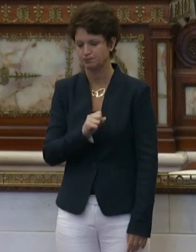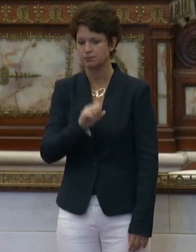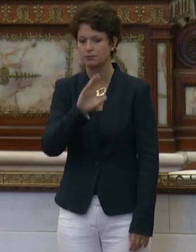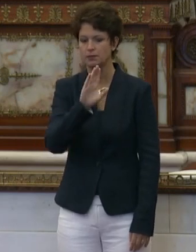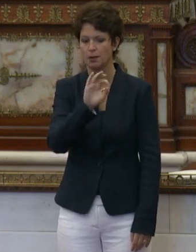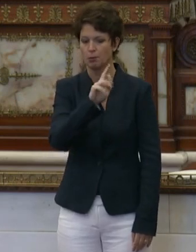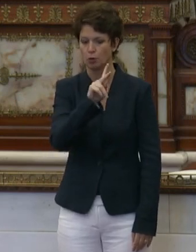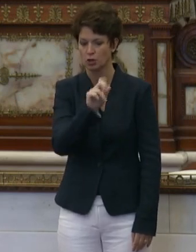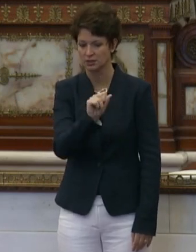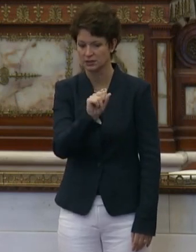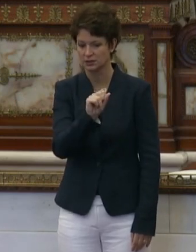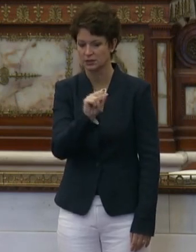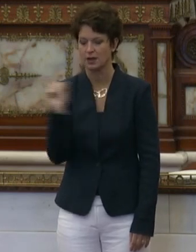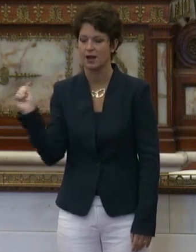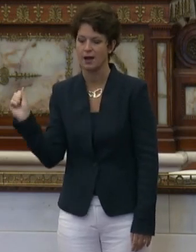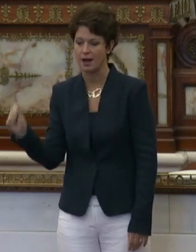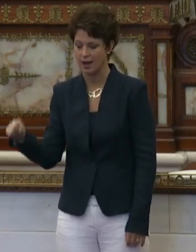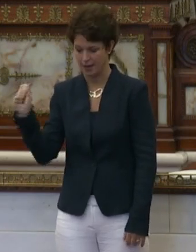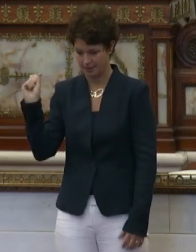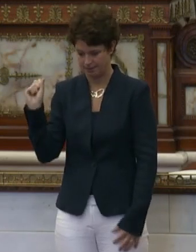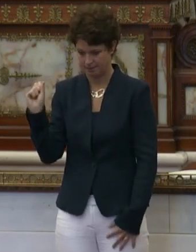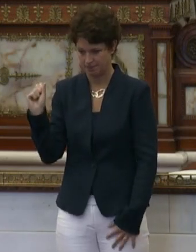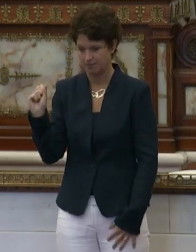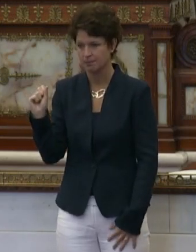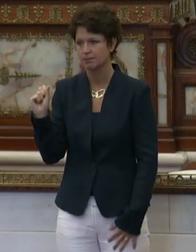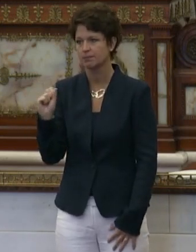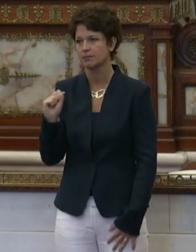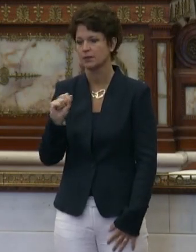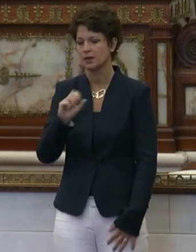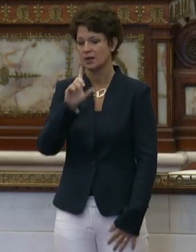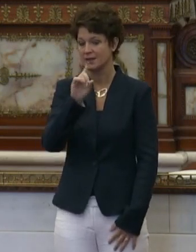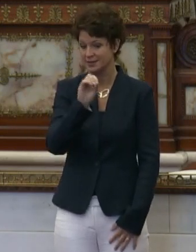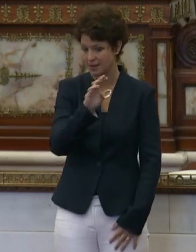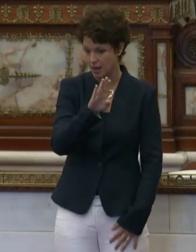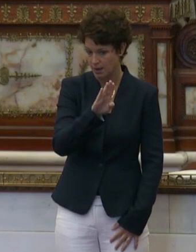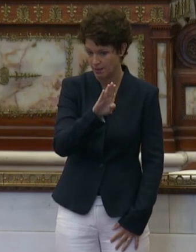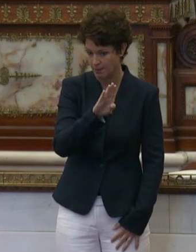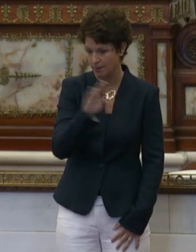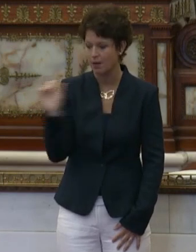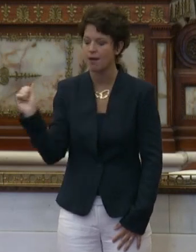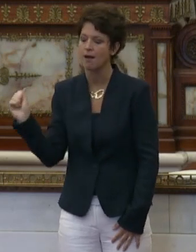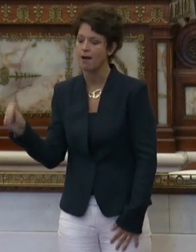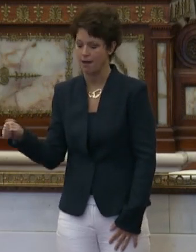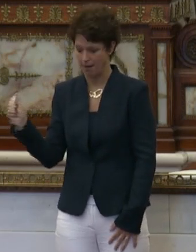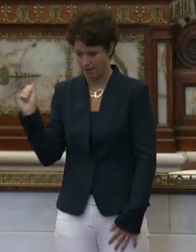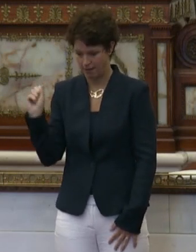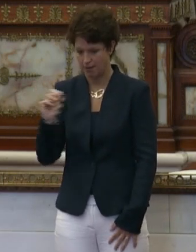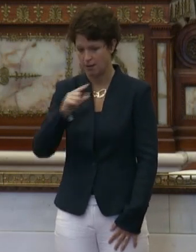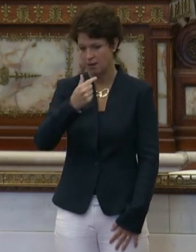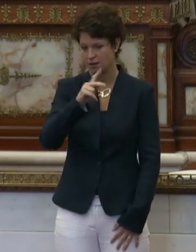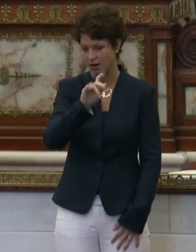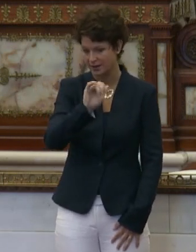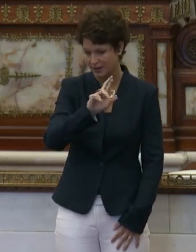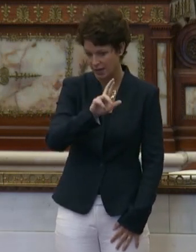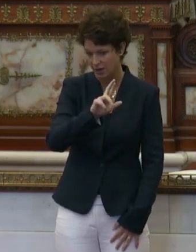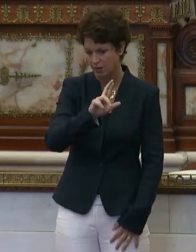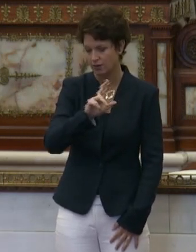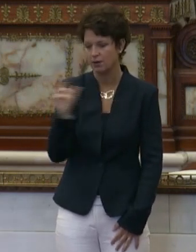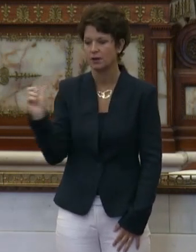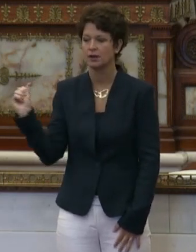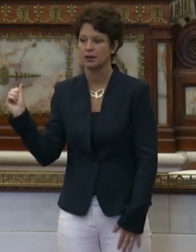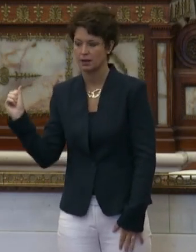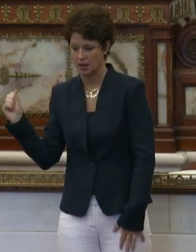Aye. Councilwoman Brooks. Aye. Councilman Dom. Aye. Councilwoman